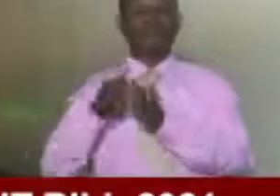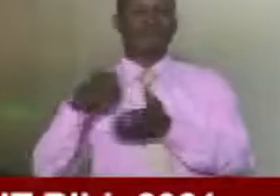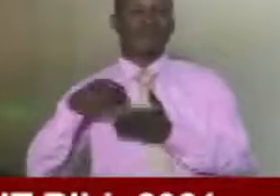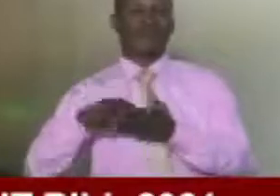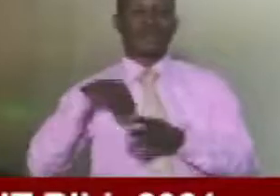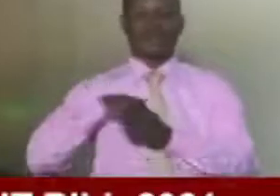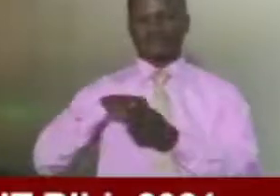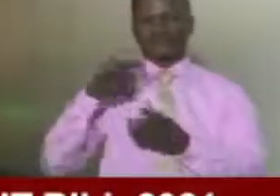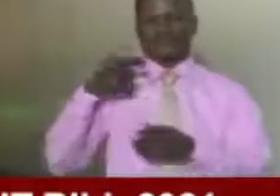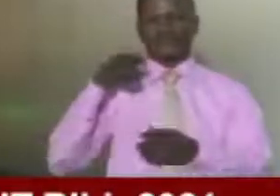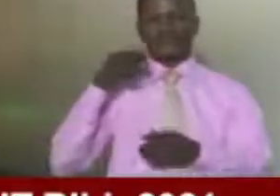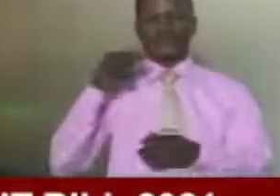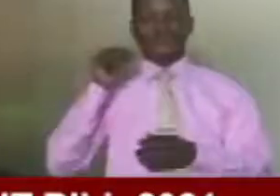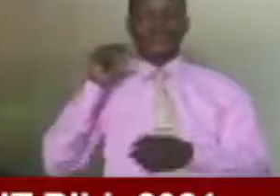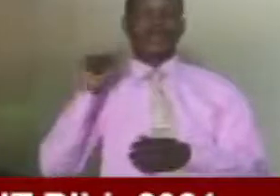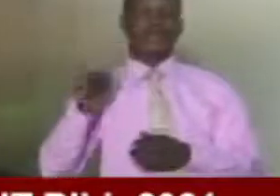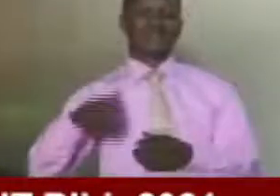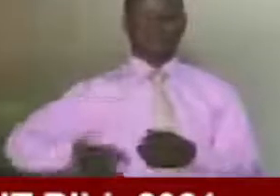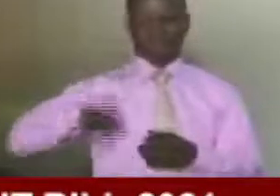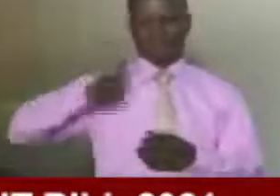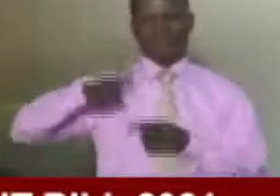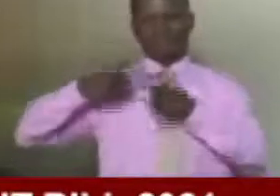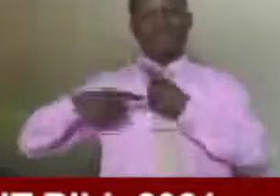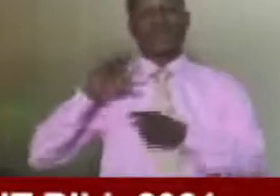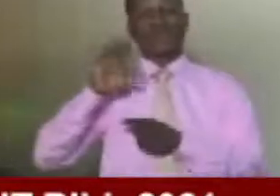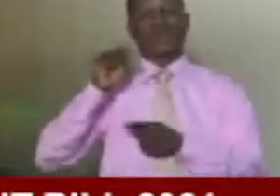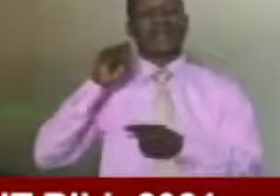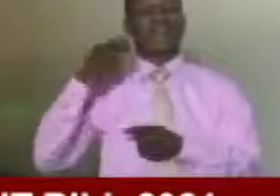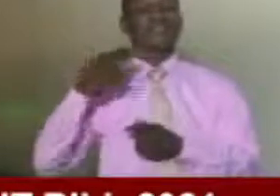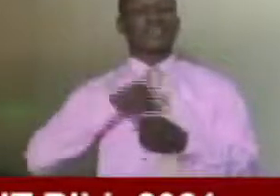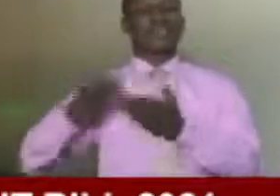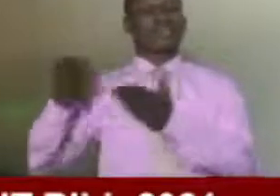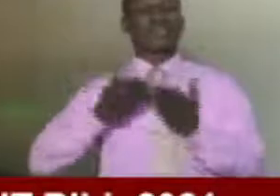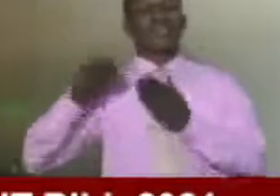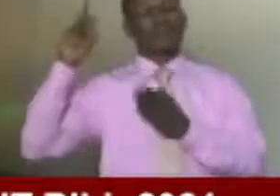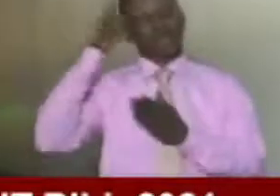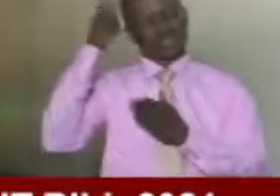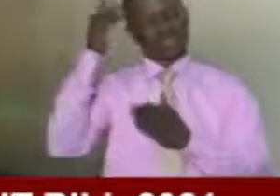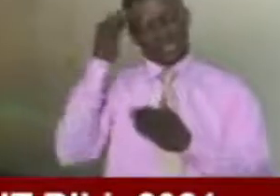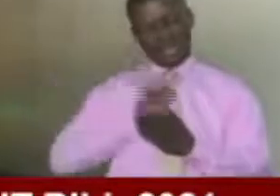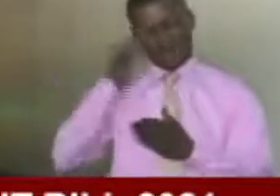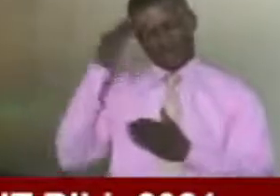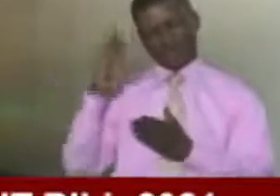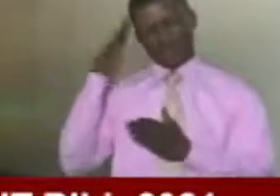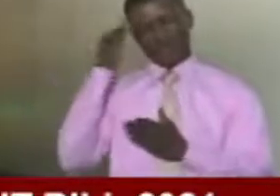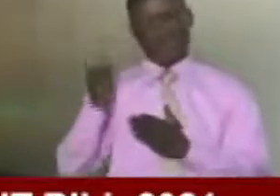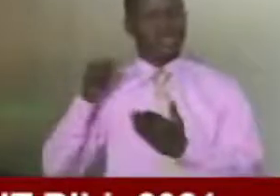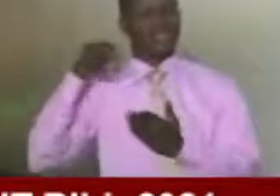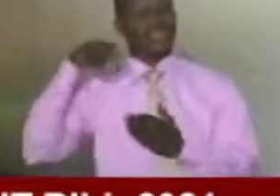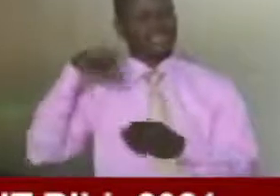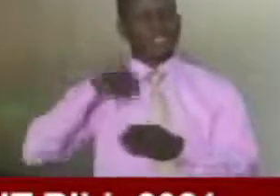go. Cash and carry politics. Exactly, politics. So I don't know why we did not, you know, in this